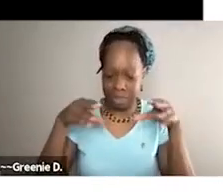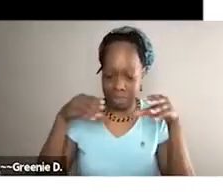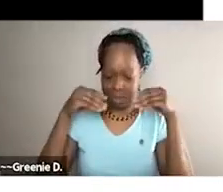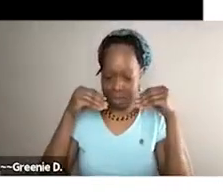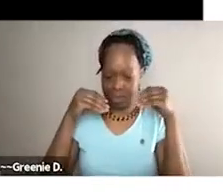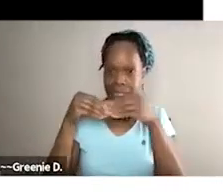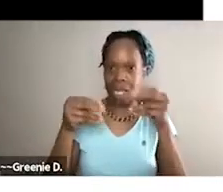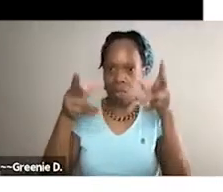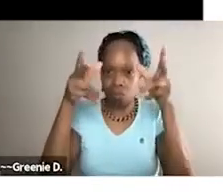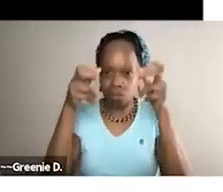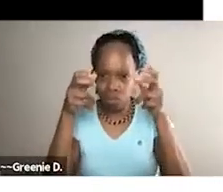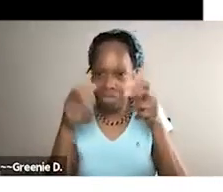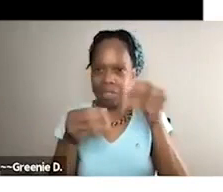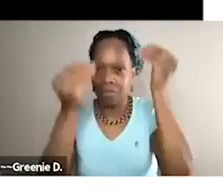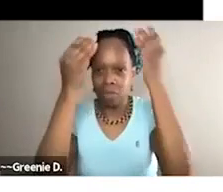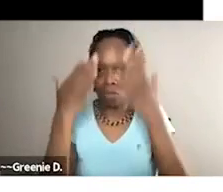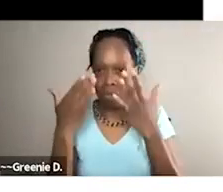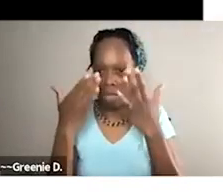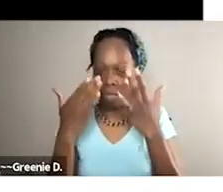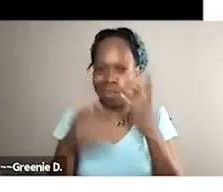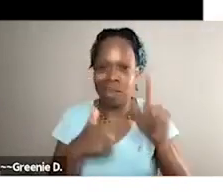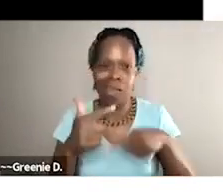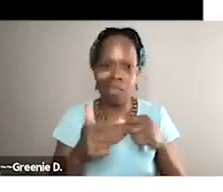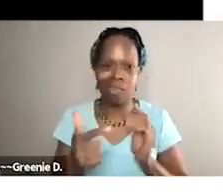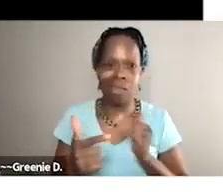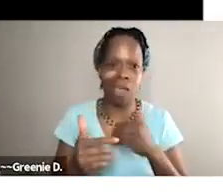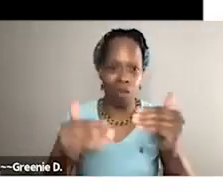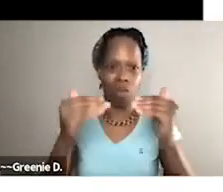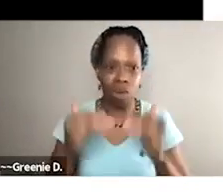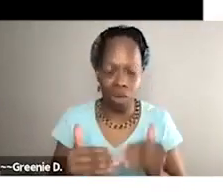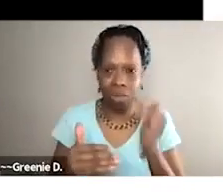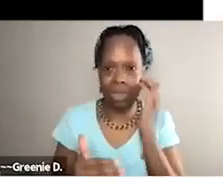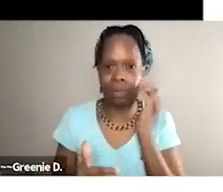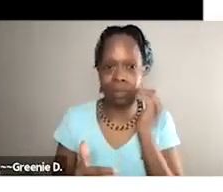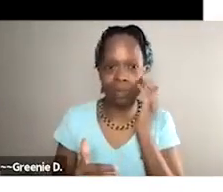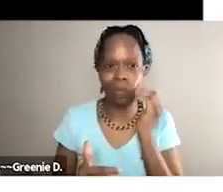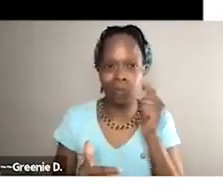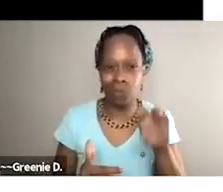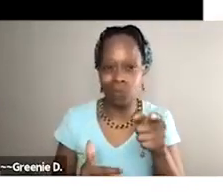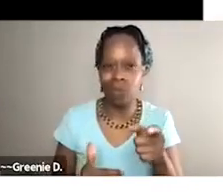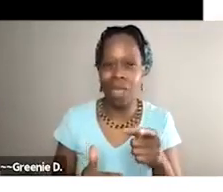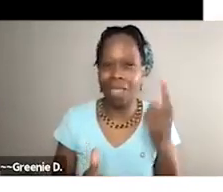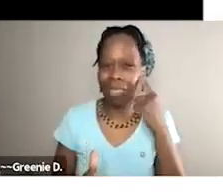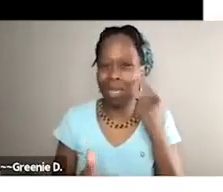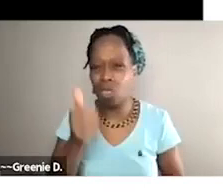information. And then our next category is probably the most